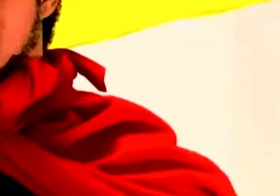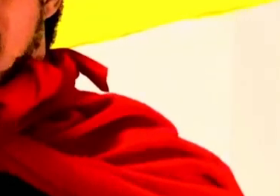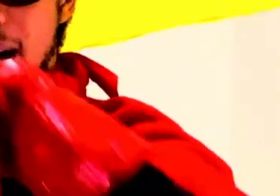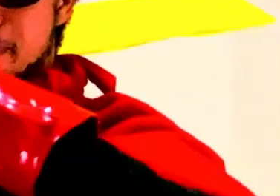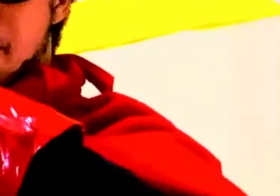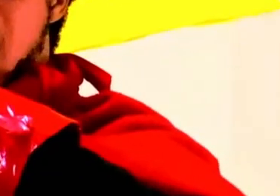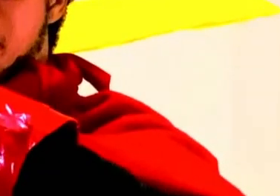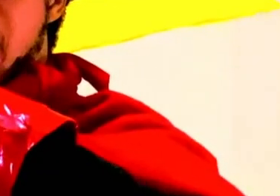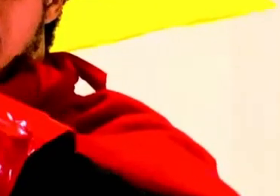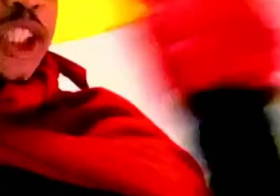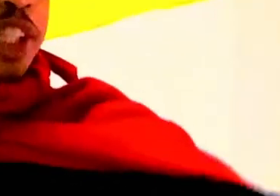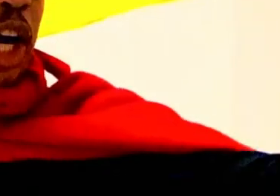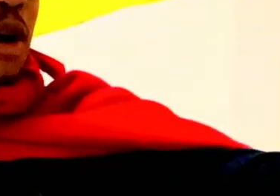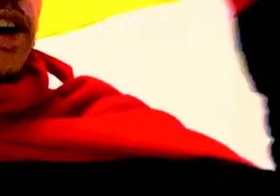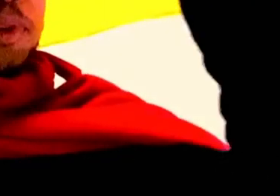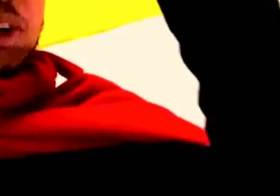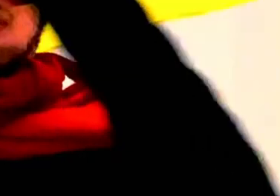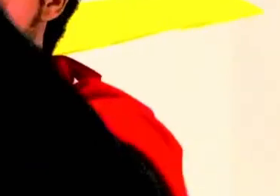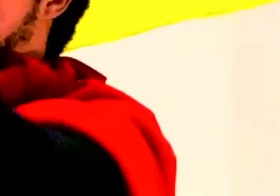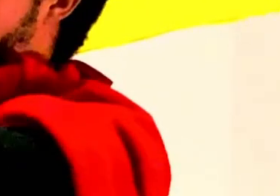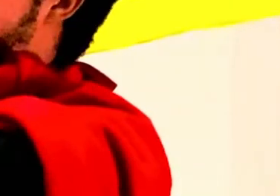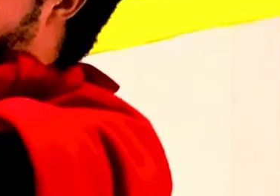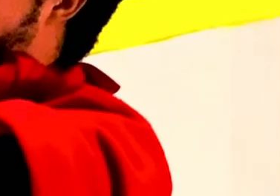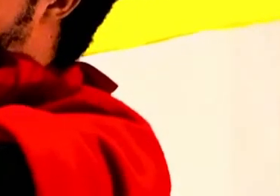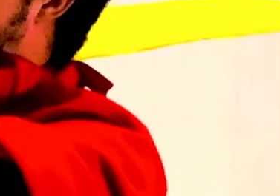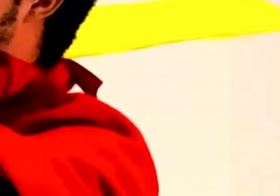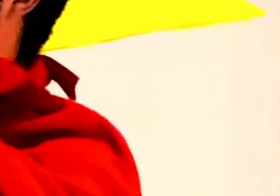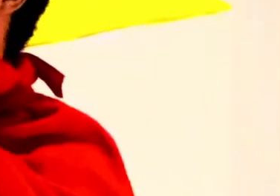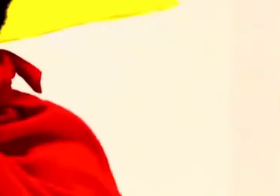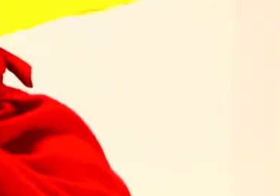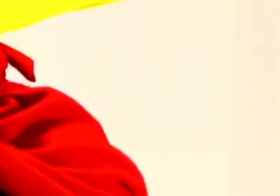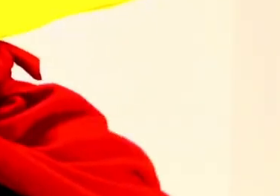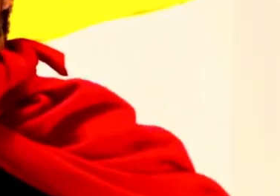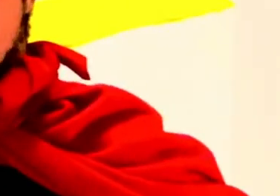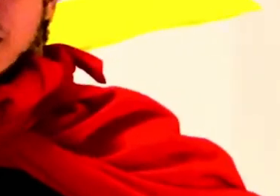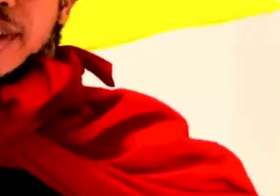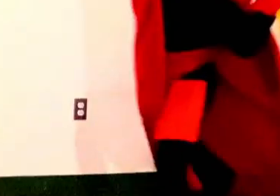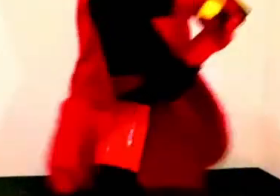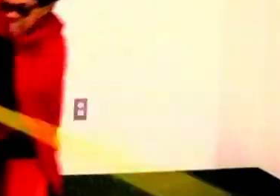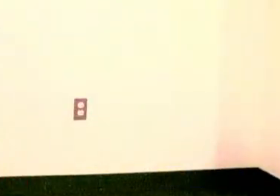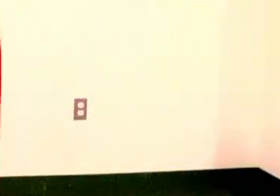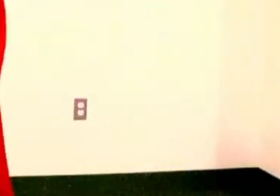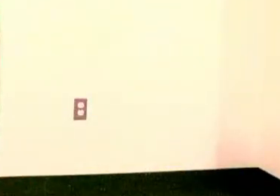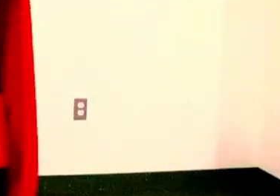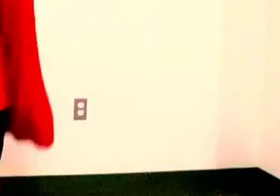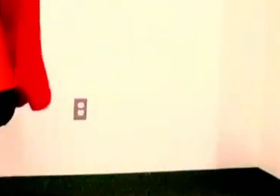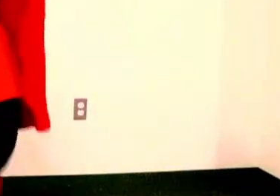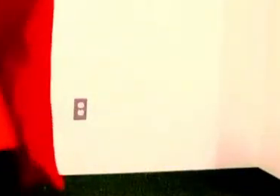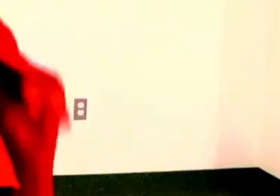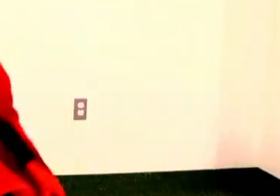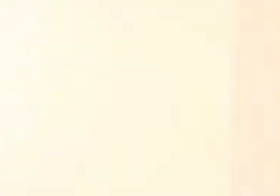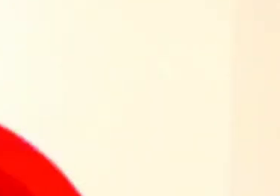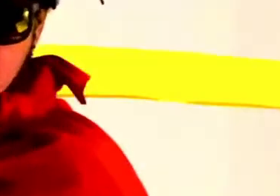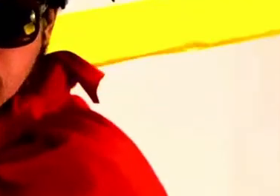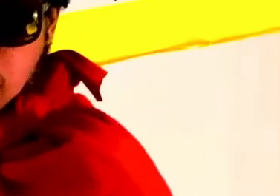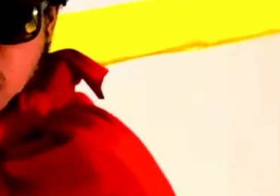Greetings, I'm Malmal, Sheriff of Pure Hearts Valley, and my superpower is